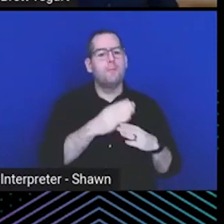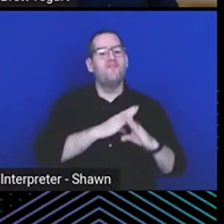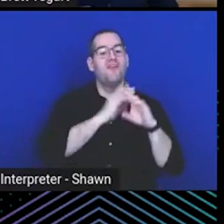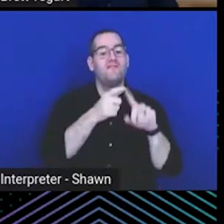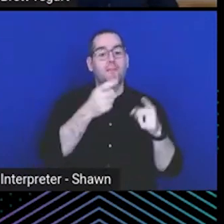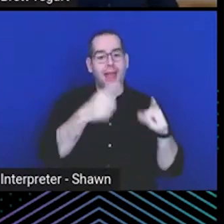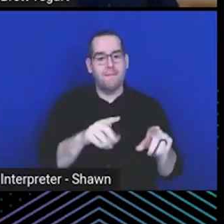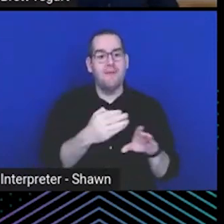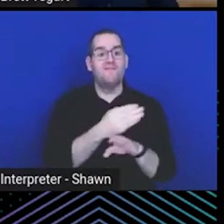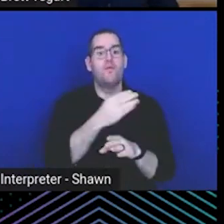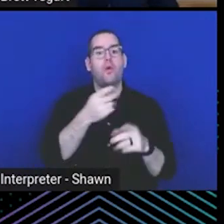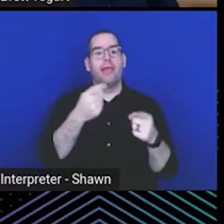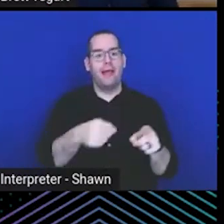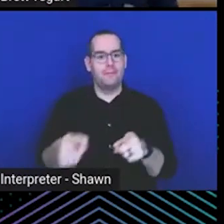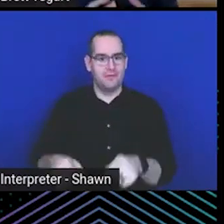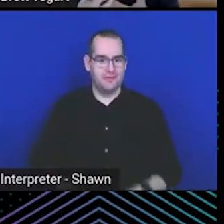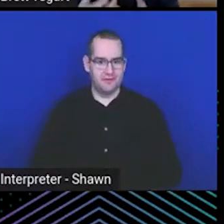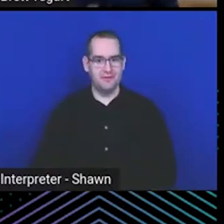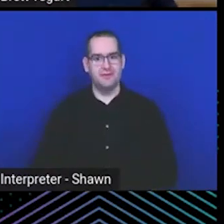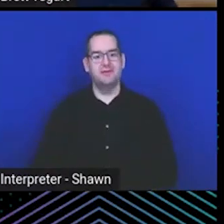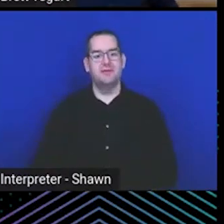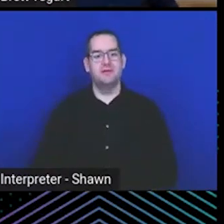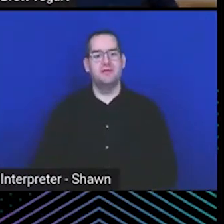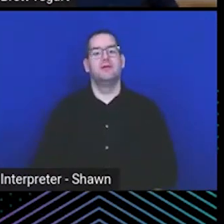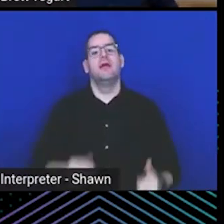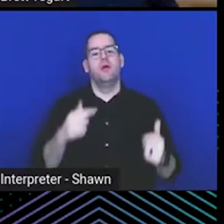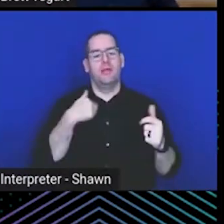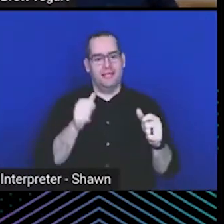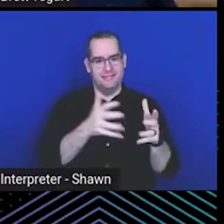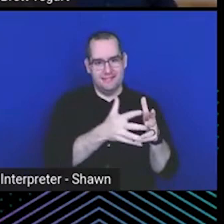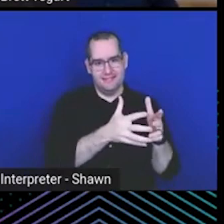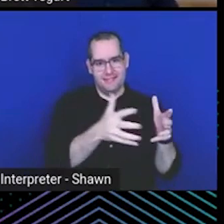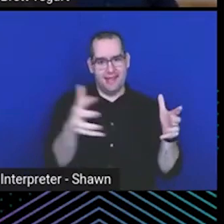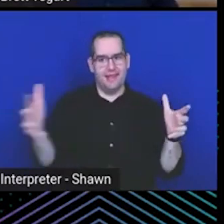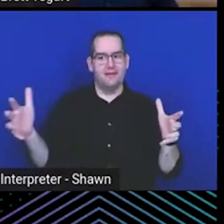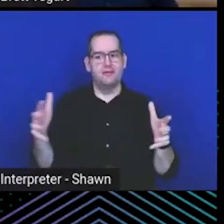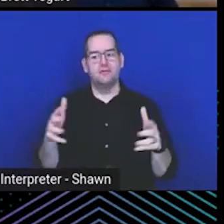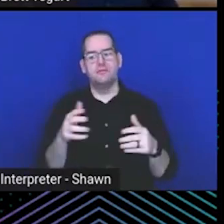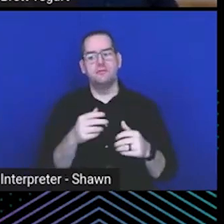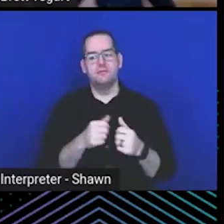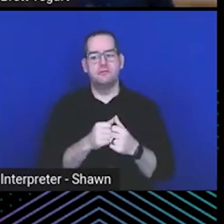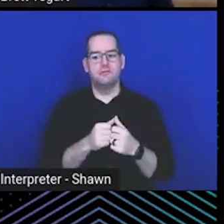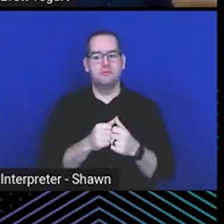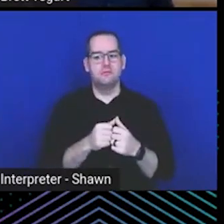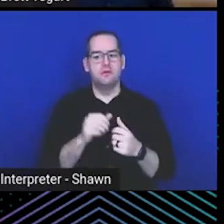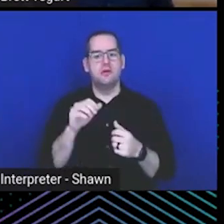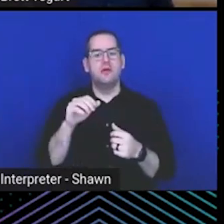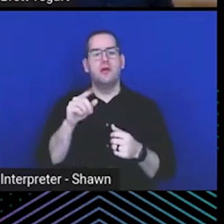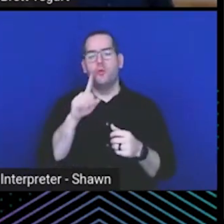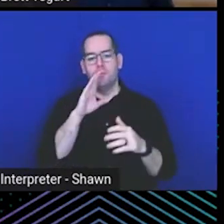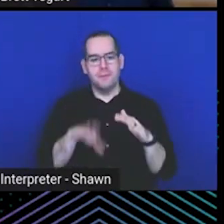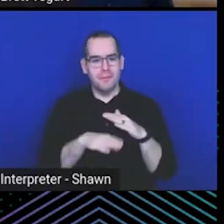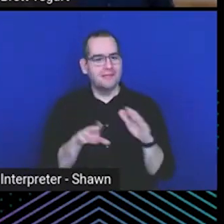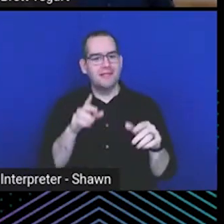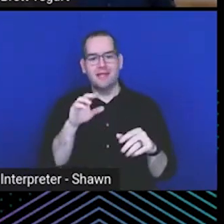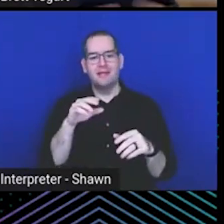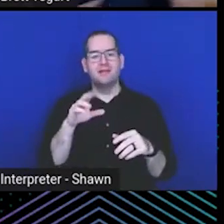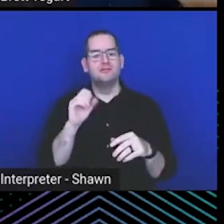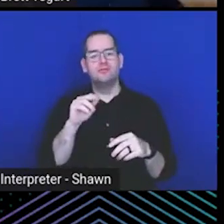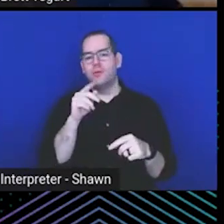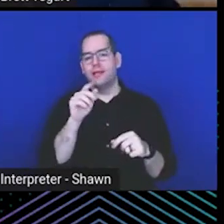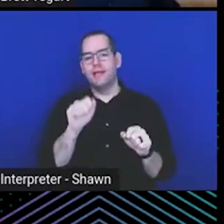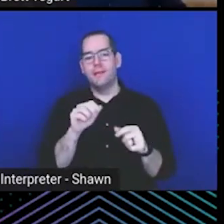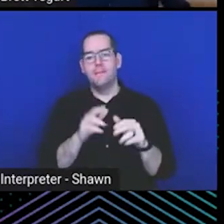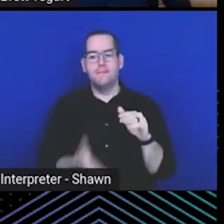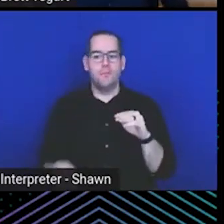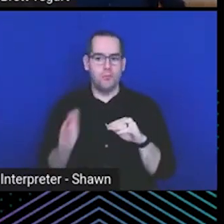before they occur. And this allows us to scale out. These modules are built to be basic in scope, so they can be built